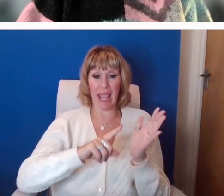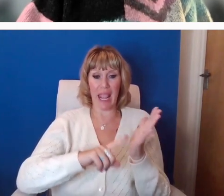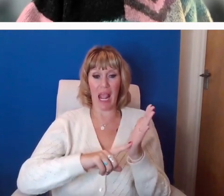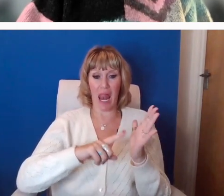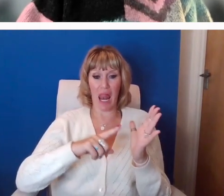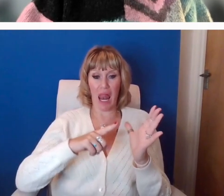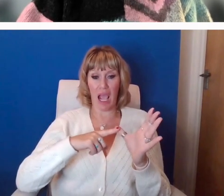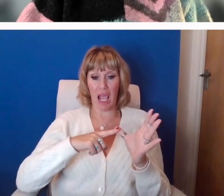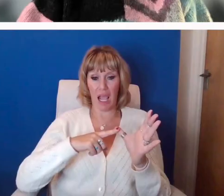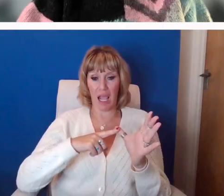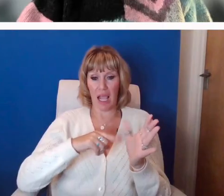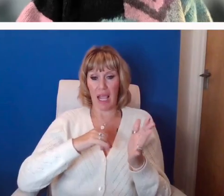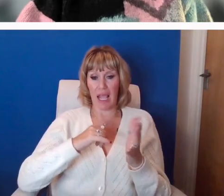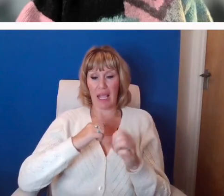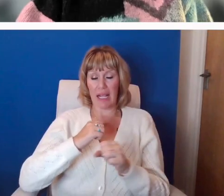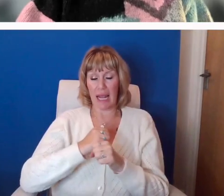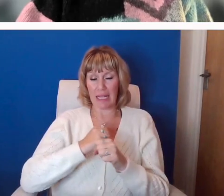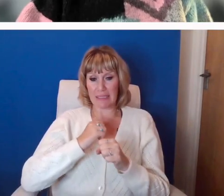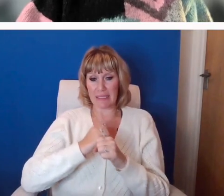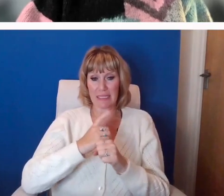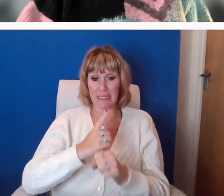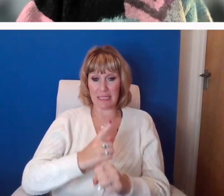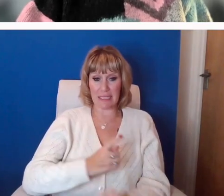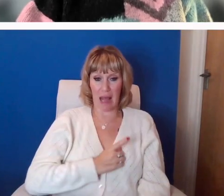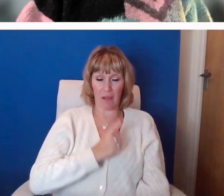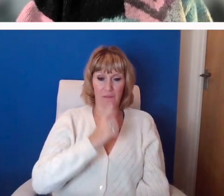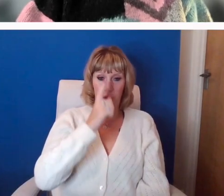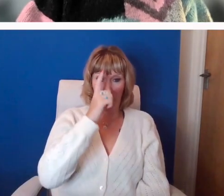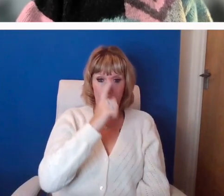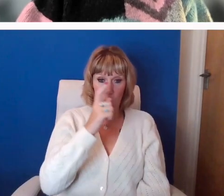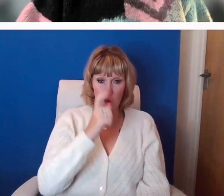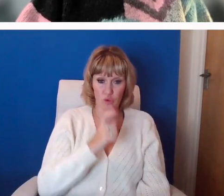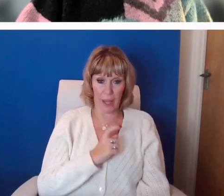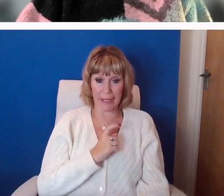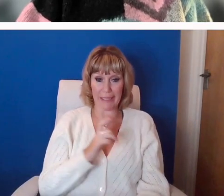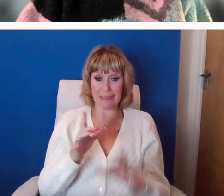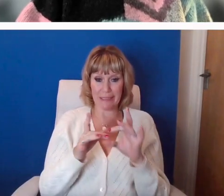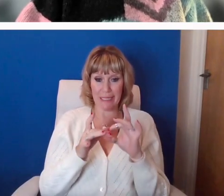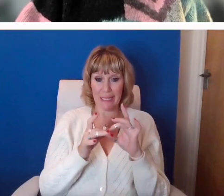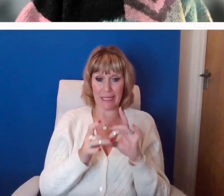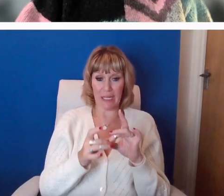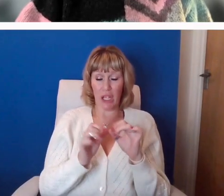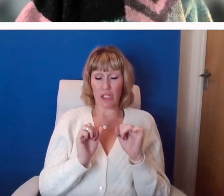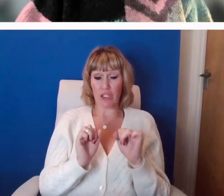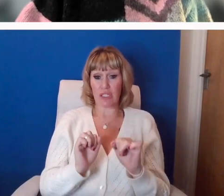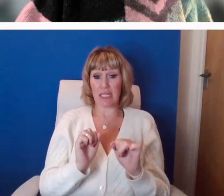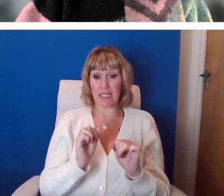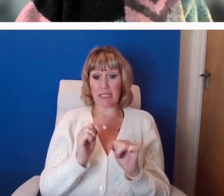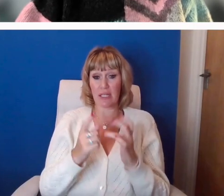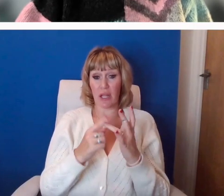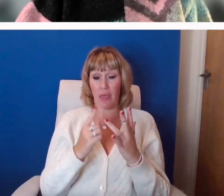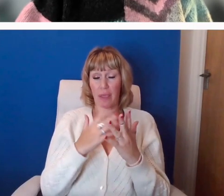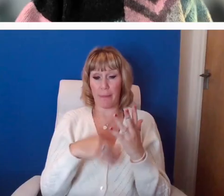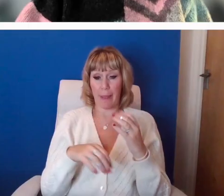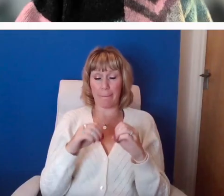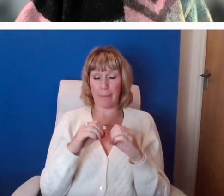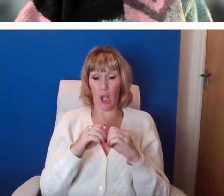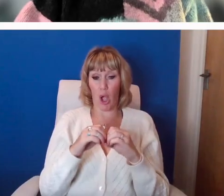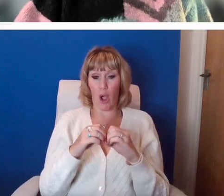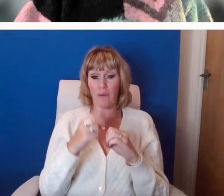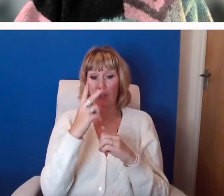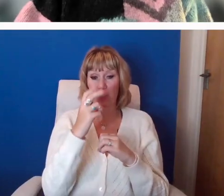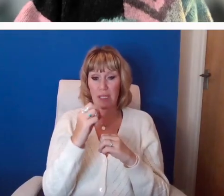from 2005, and it's from a whole series that Layla did. Layla is another member of the Together 2012